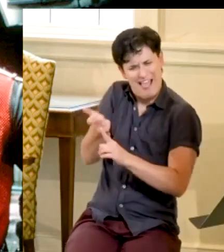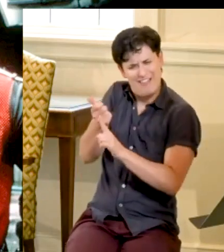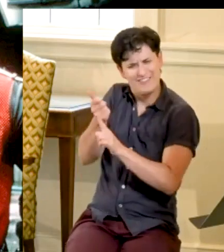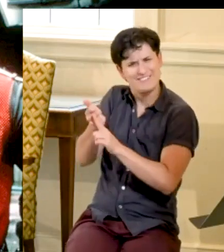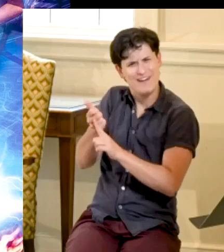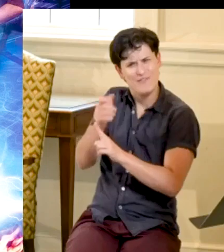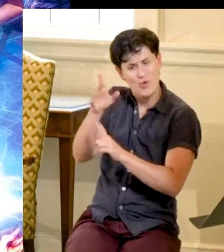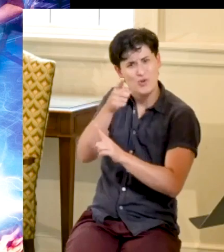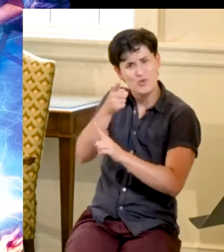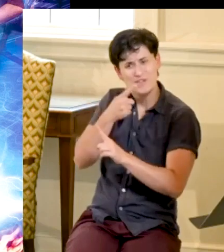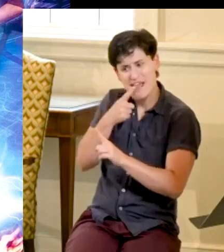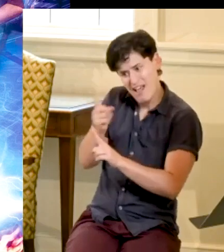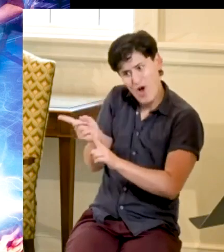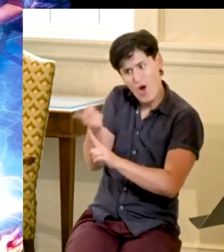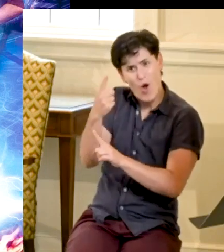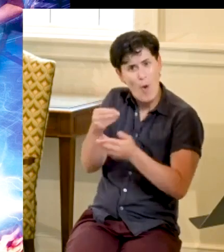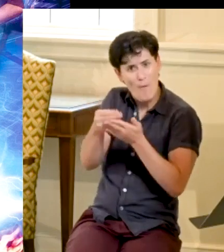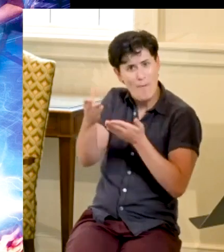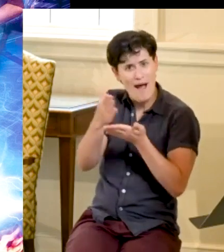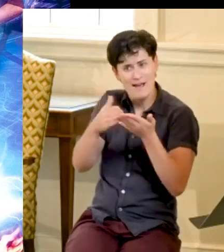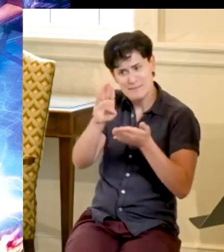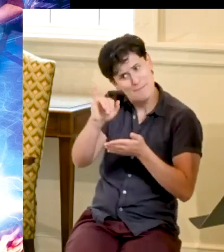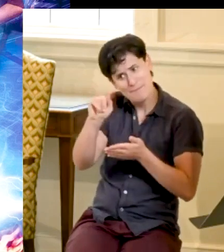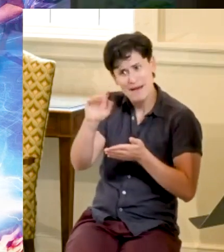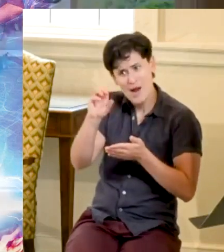buy some Bitcoin?